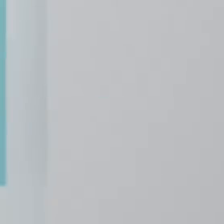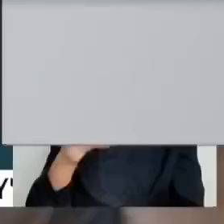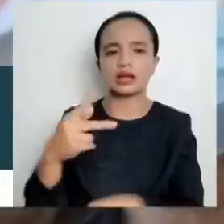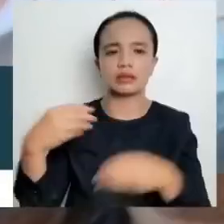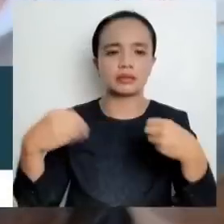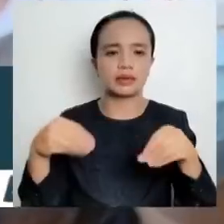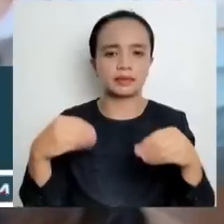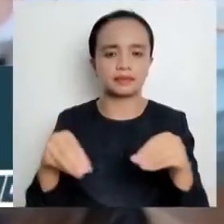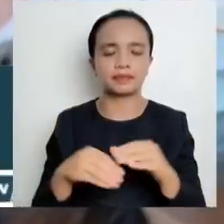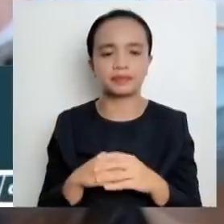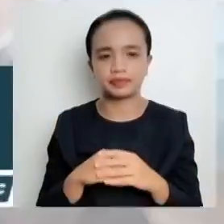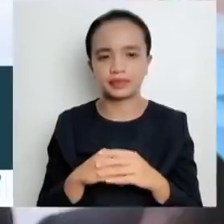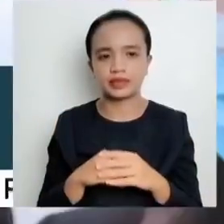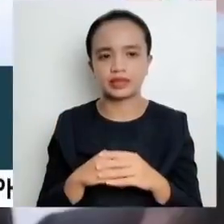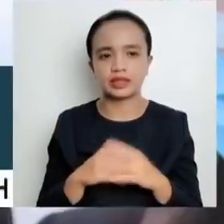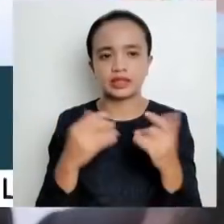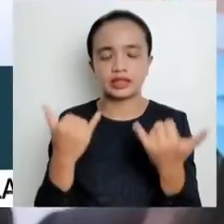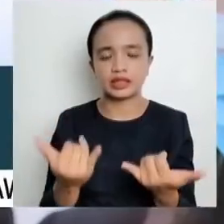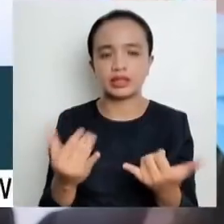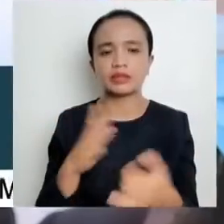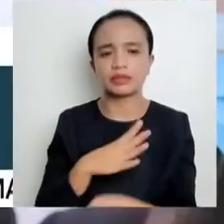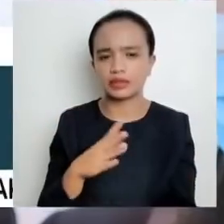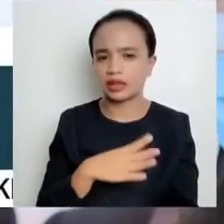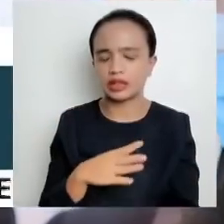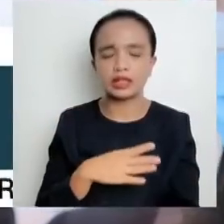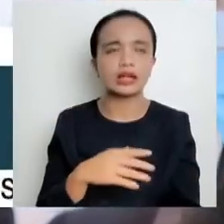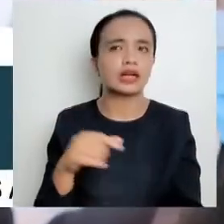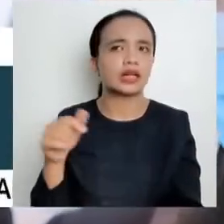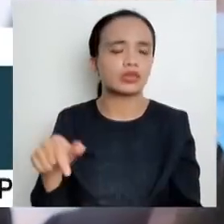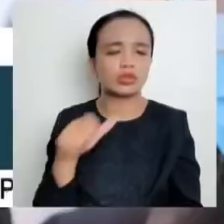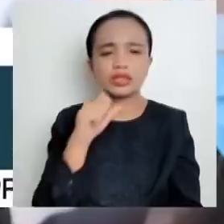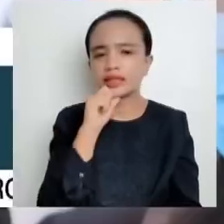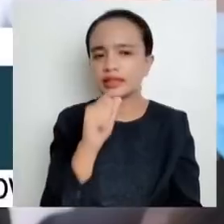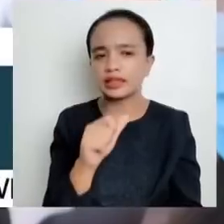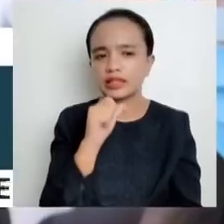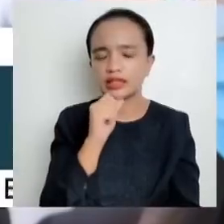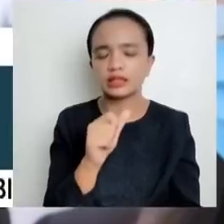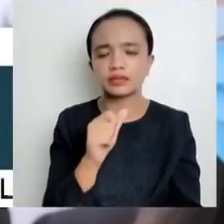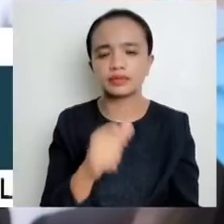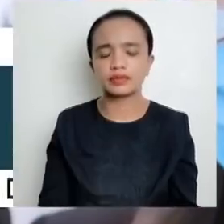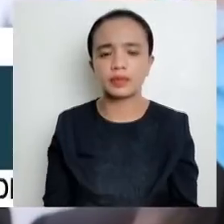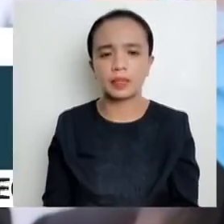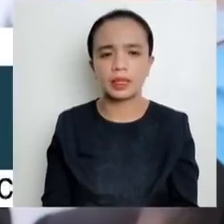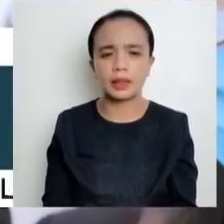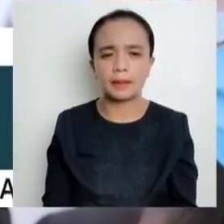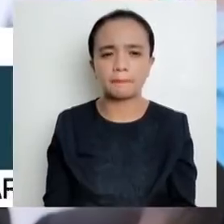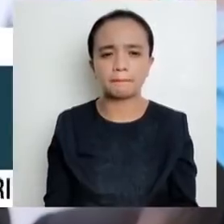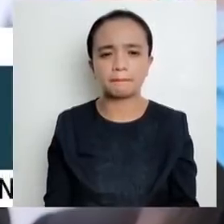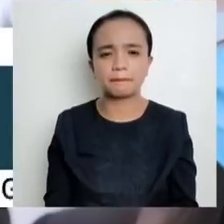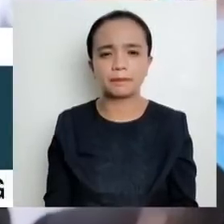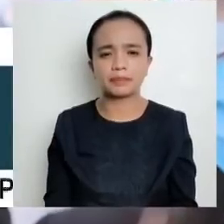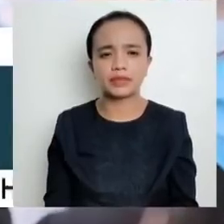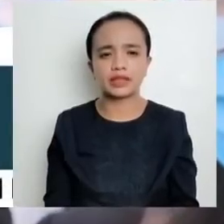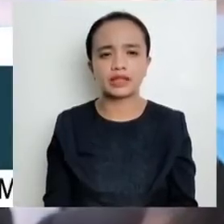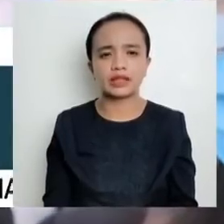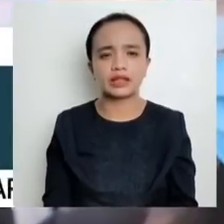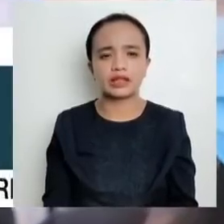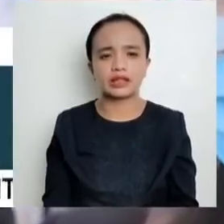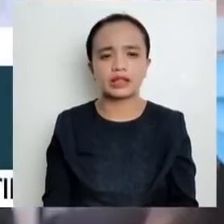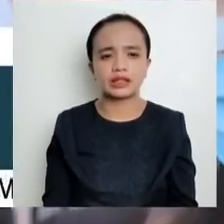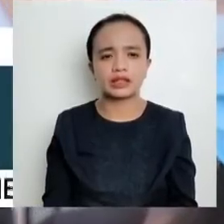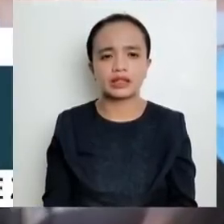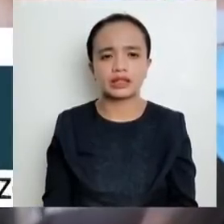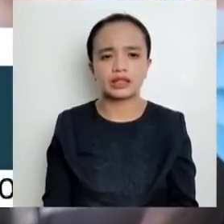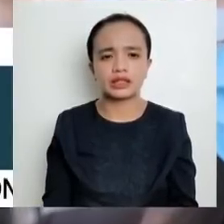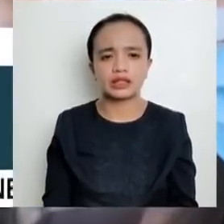The bill as it is now is okay. This is no longer a sovereign wealth fund. It's now more